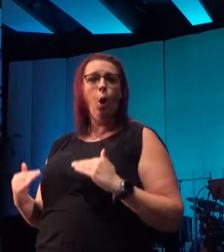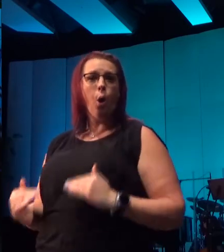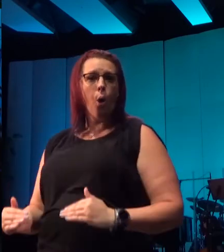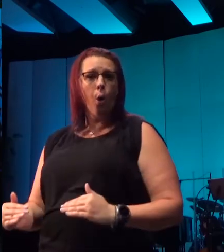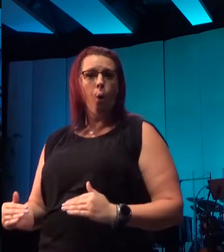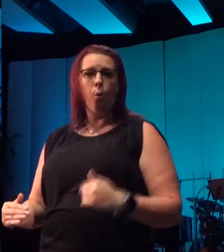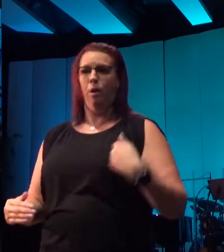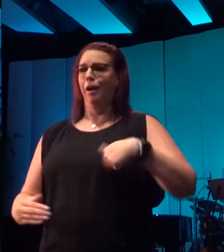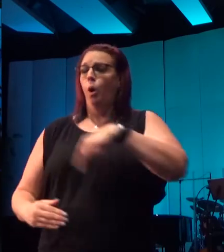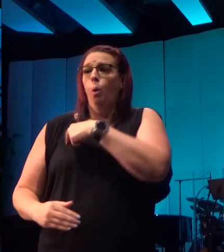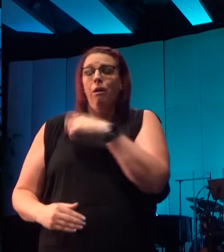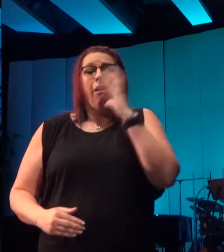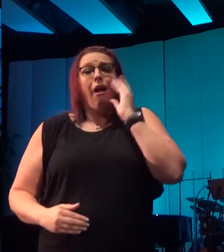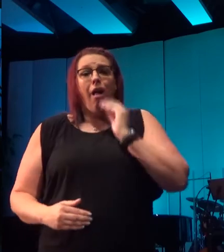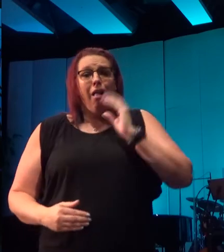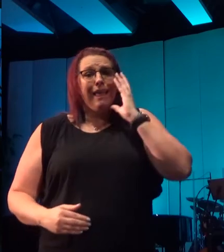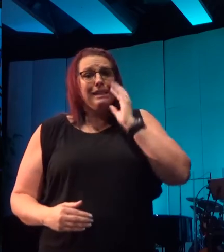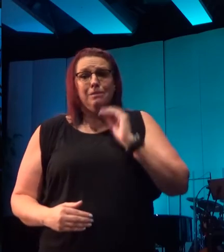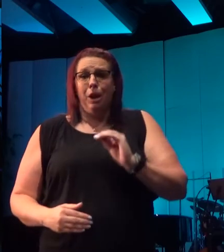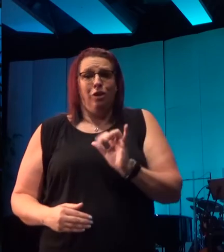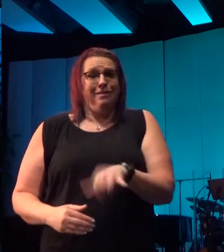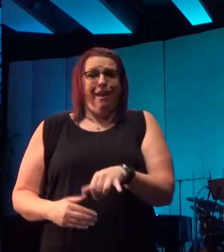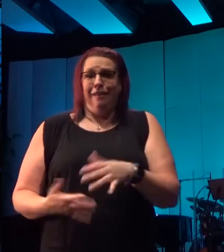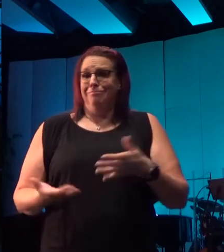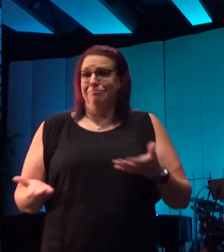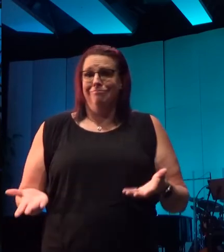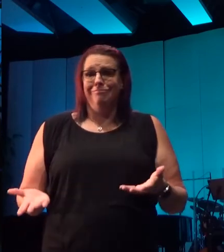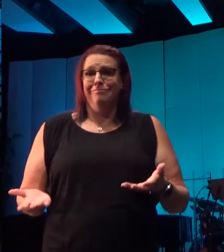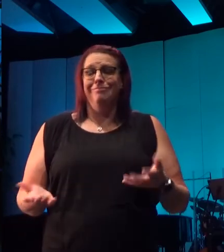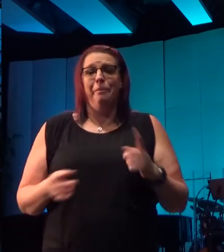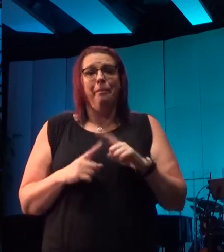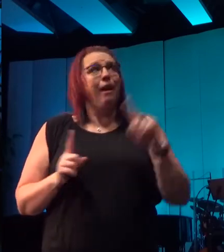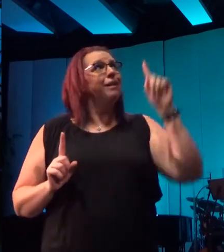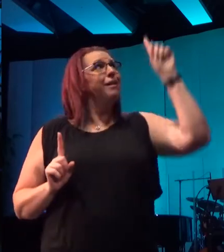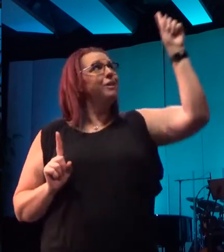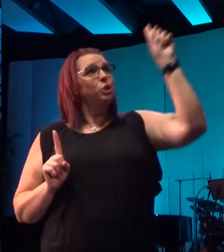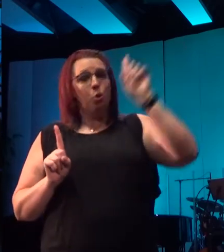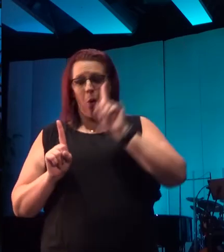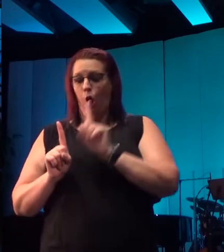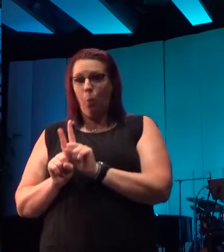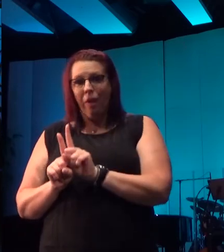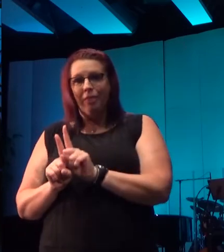path. But the presence is just as with us in the valley